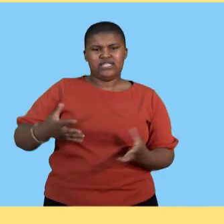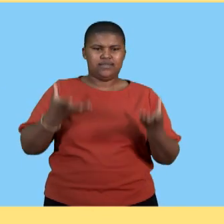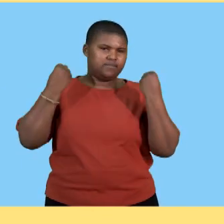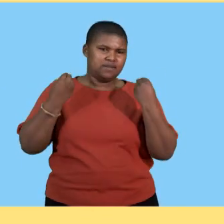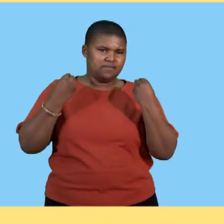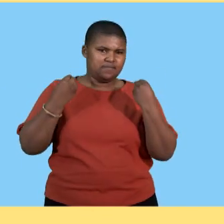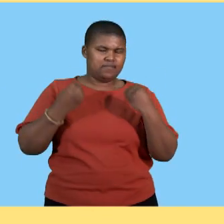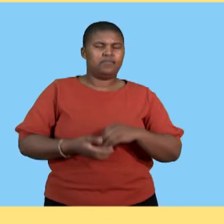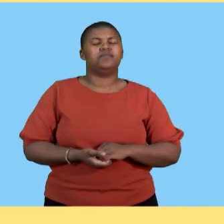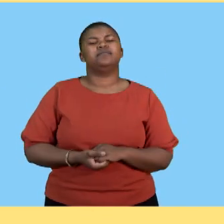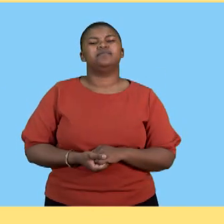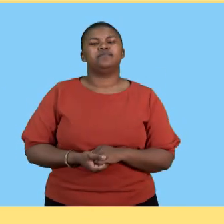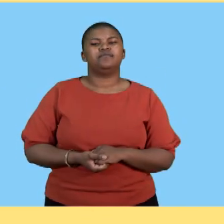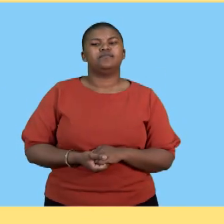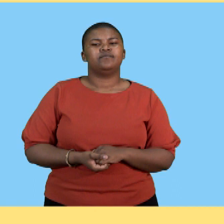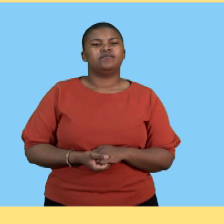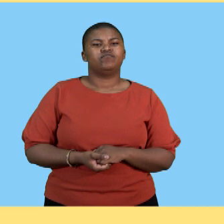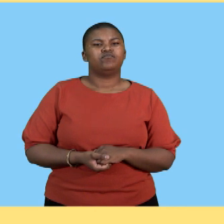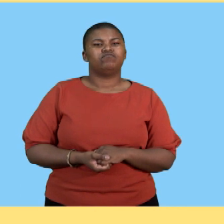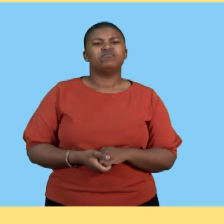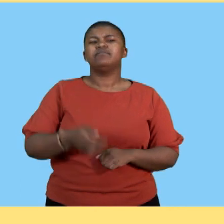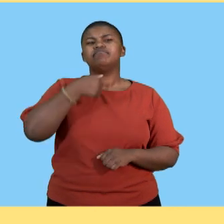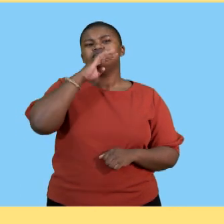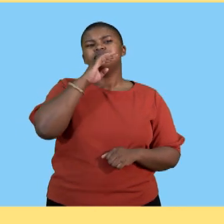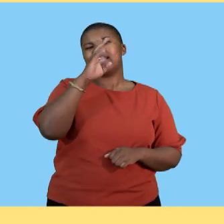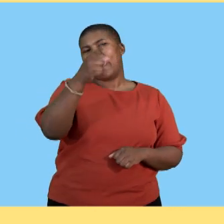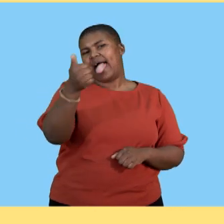yet been received. So